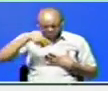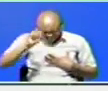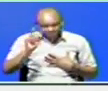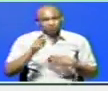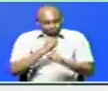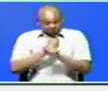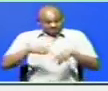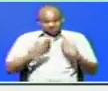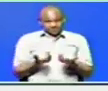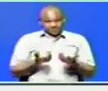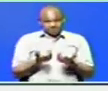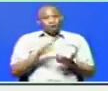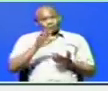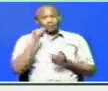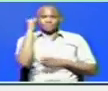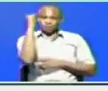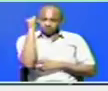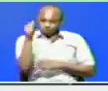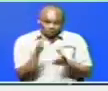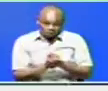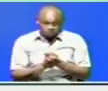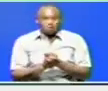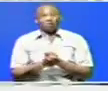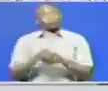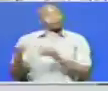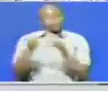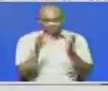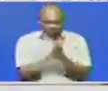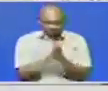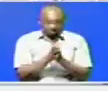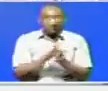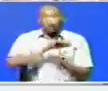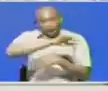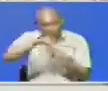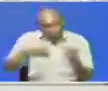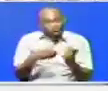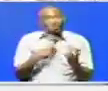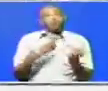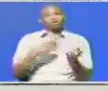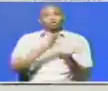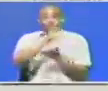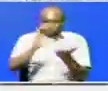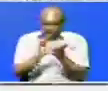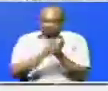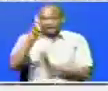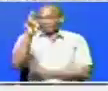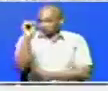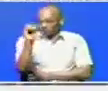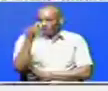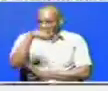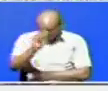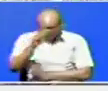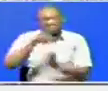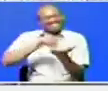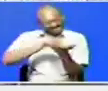itself from political maneuvers. All constituency returning officers will be required to project real-time entry